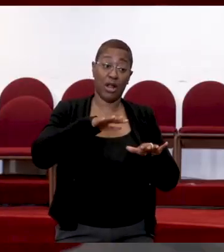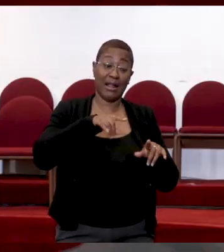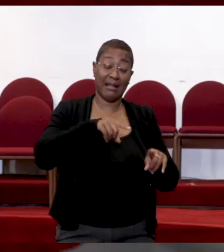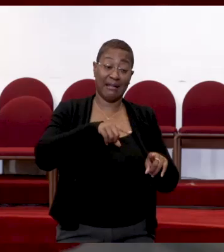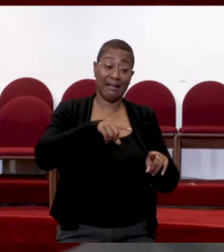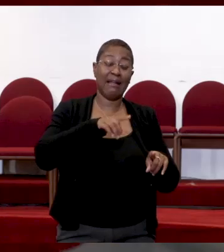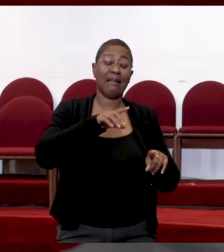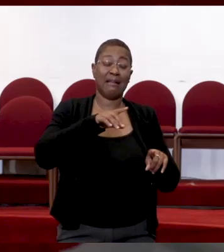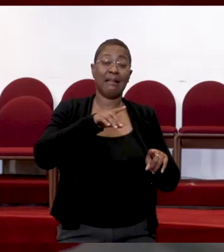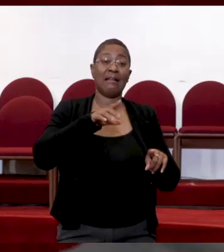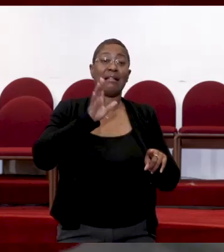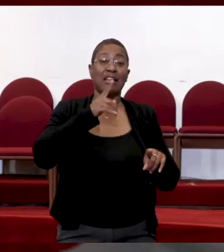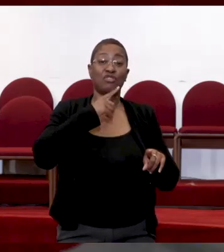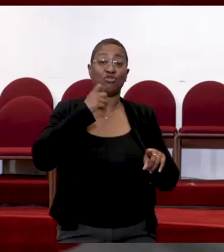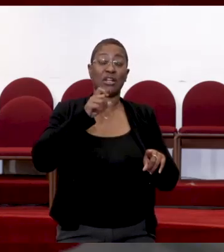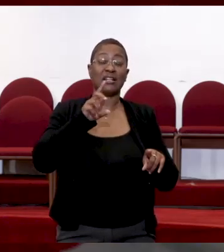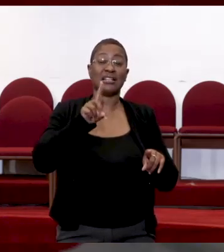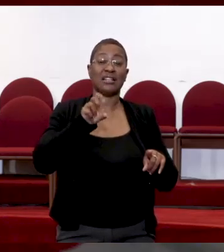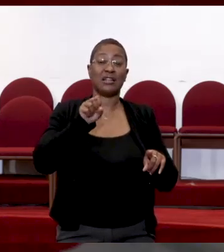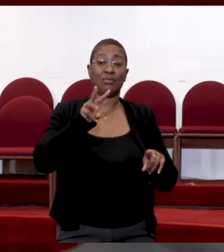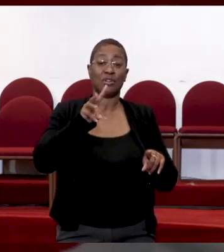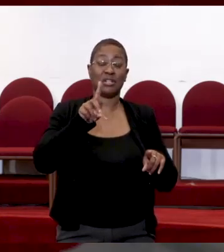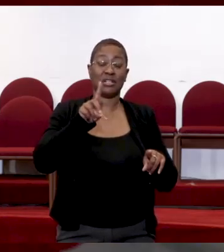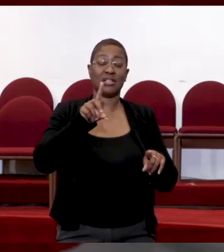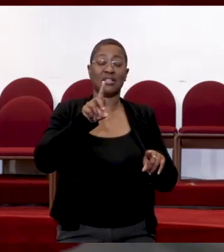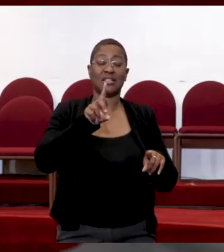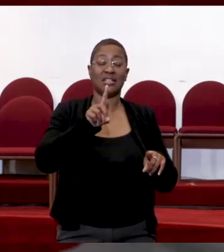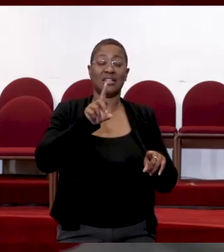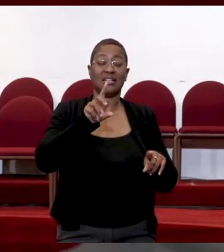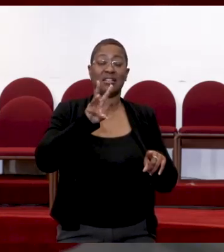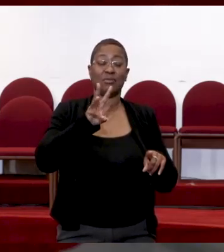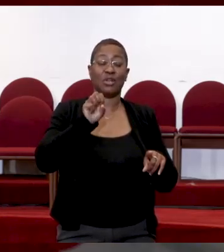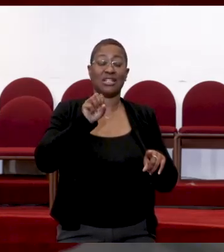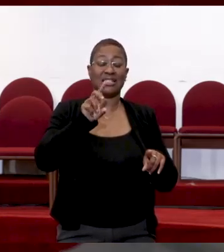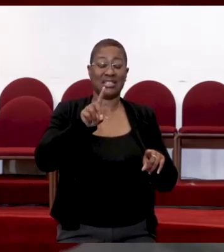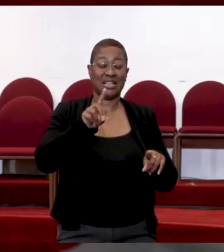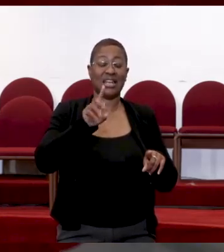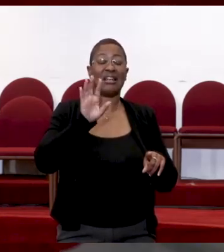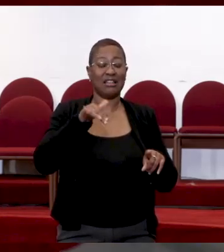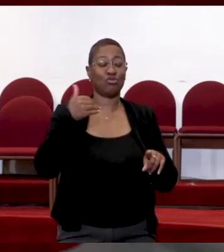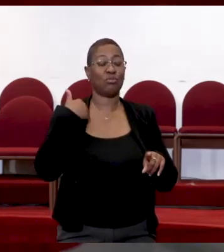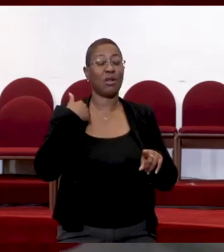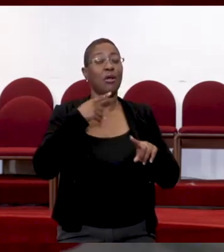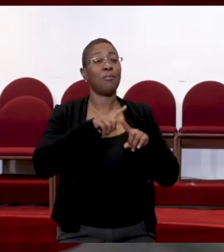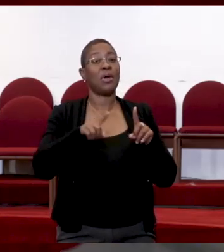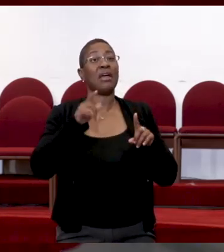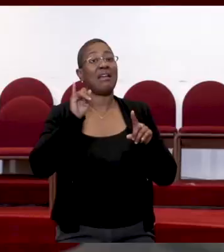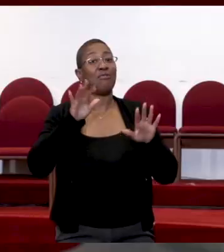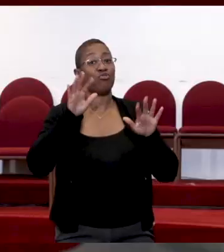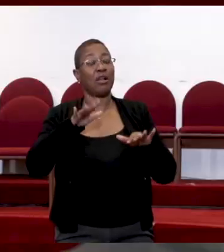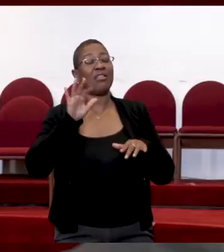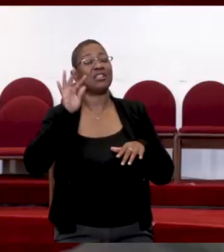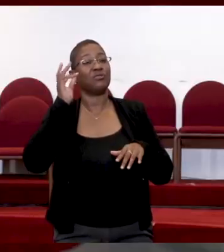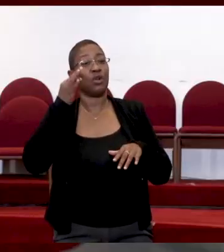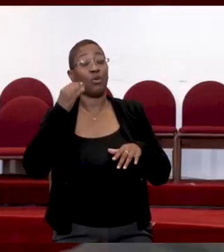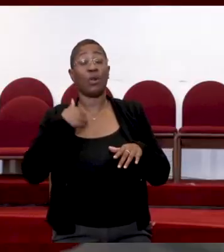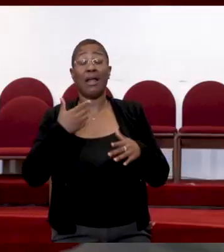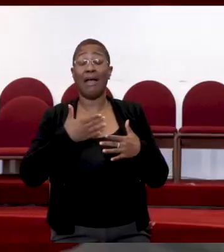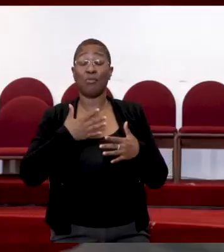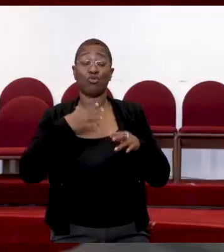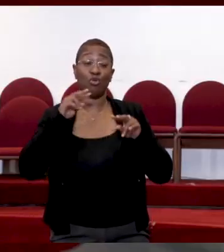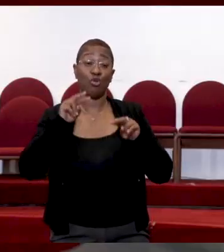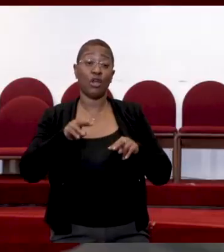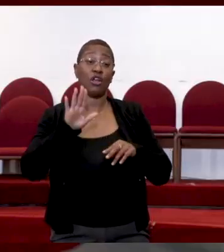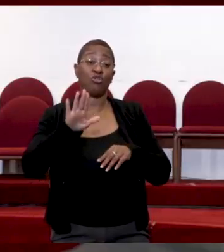day, because DWSD or GLEWA made a mistake, it's a different rule. So I'll be glad to take a look at your case. I'm not sure